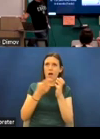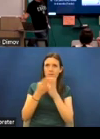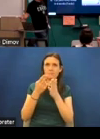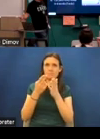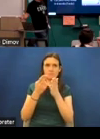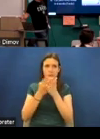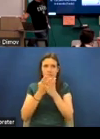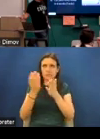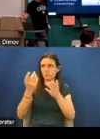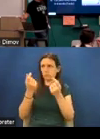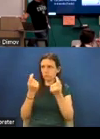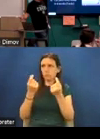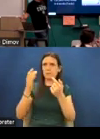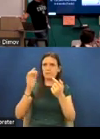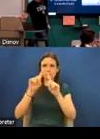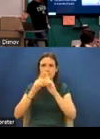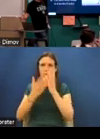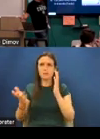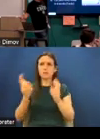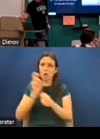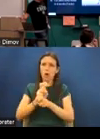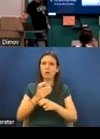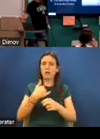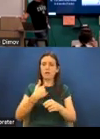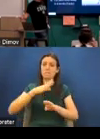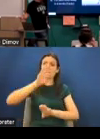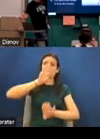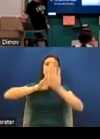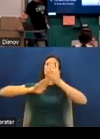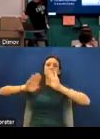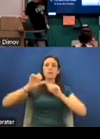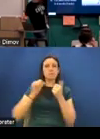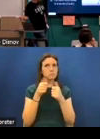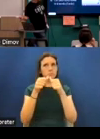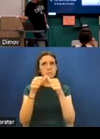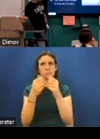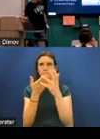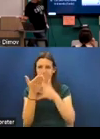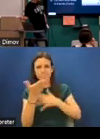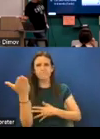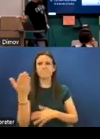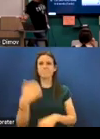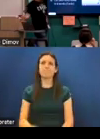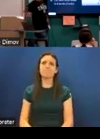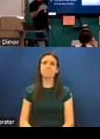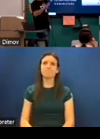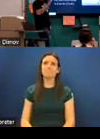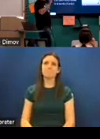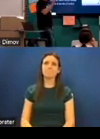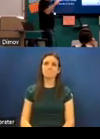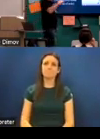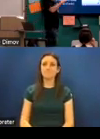hard. Like there's lots of walls and you just have to stay strong to go through them. Stay strong. I hope